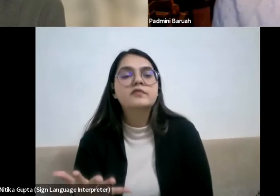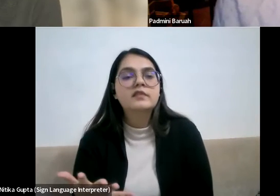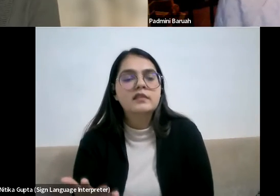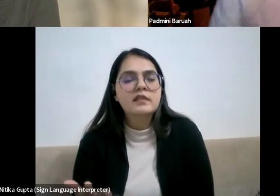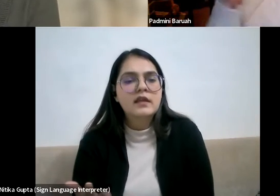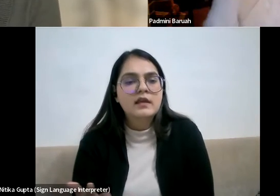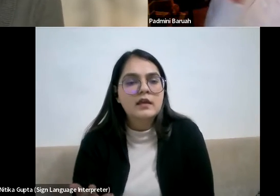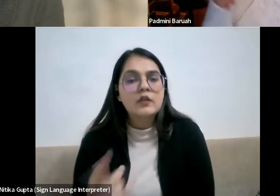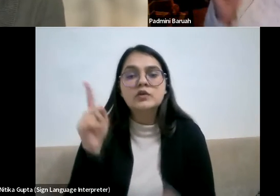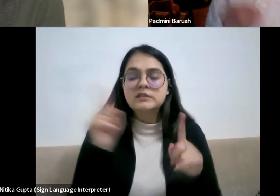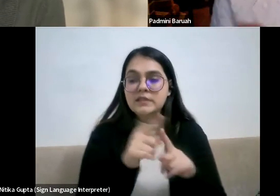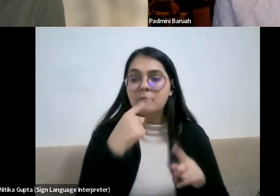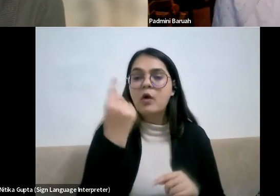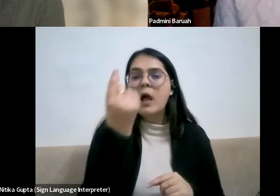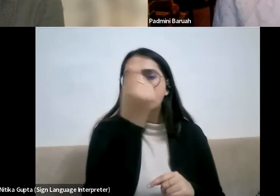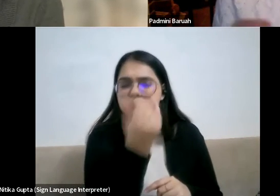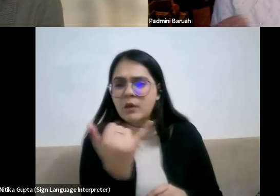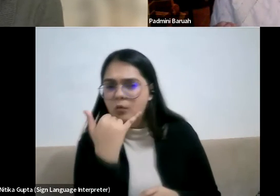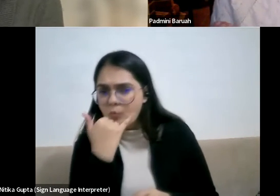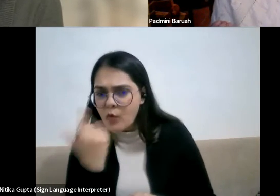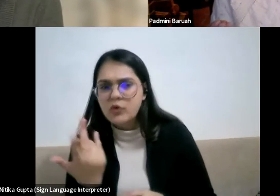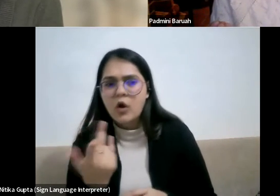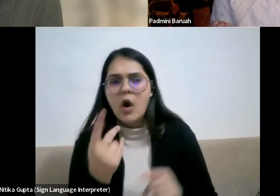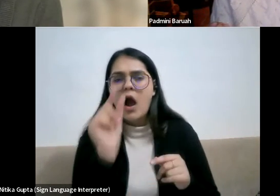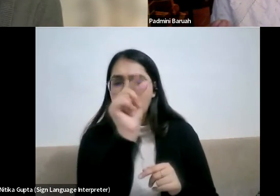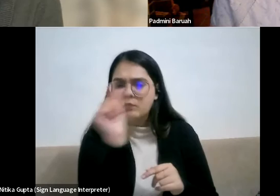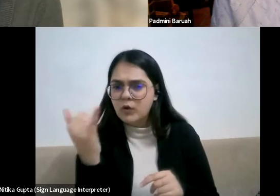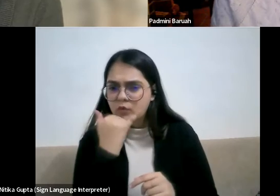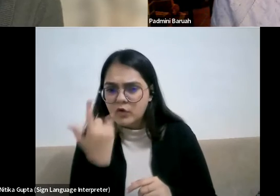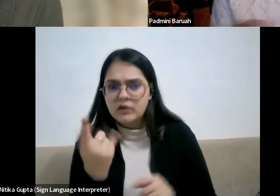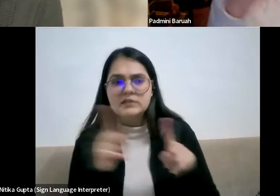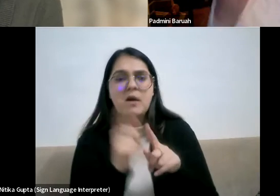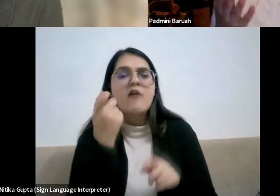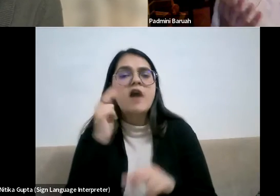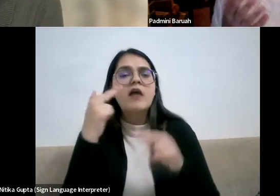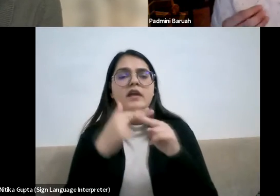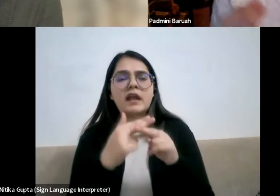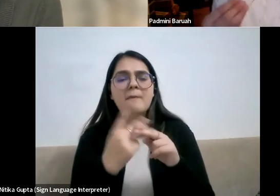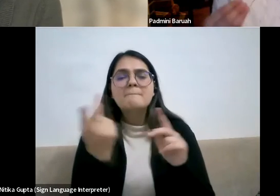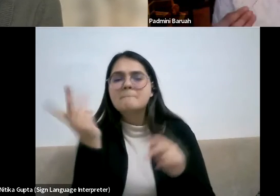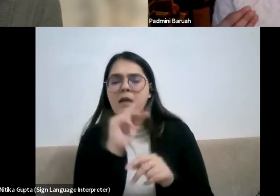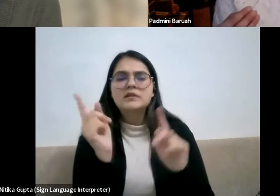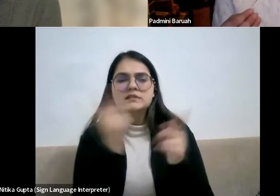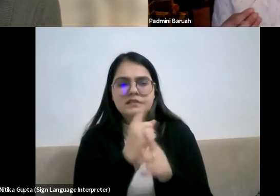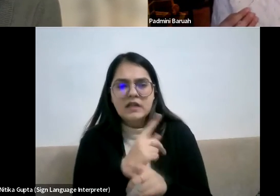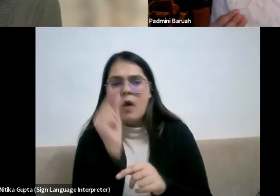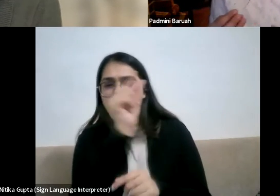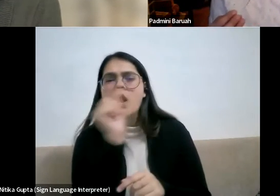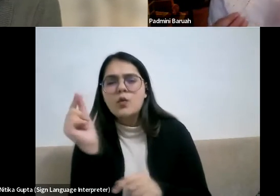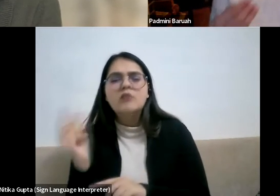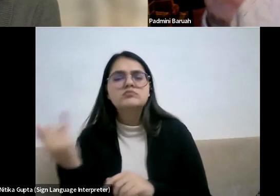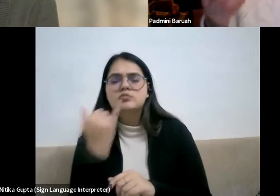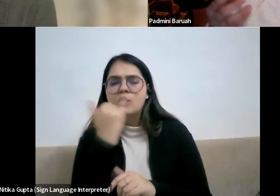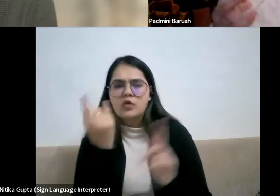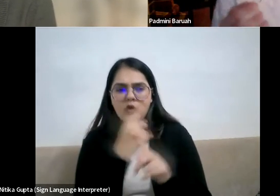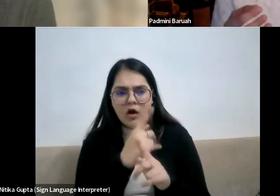minor spelling mistake discrepancies. For example, I think they said that their father's name was, okay, I'm changing the name, Akbar Ali and also